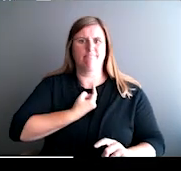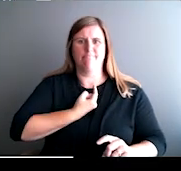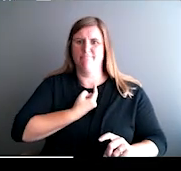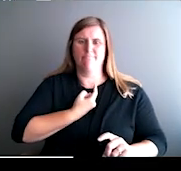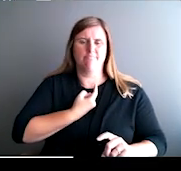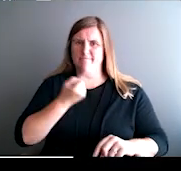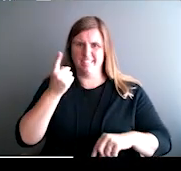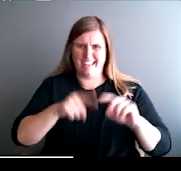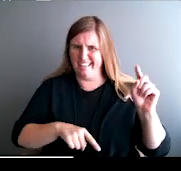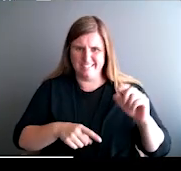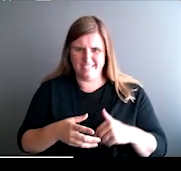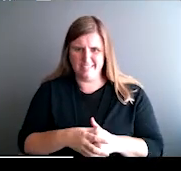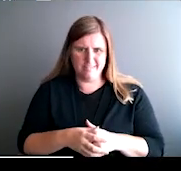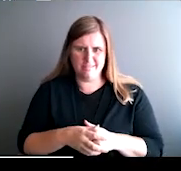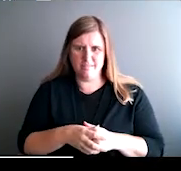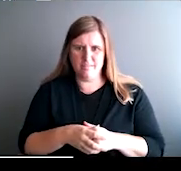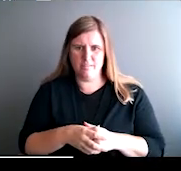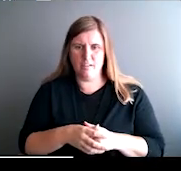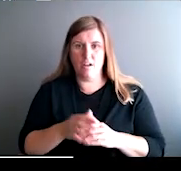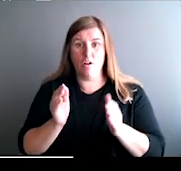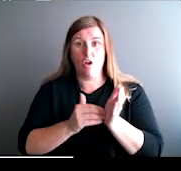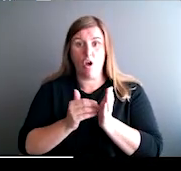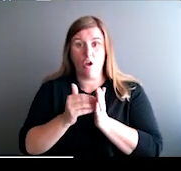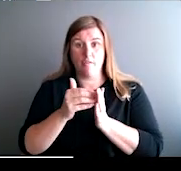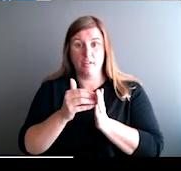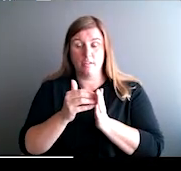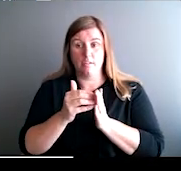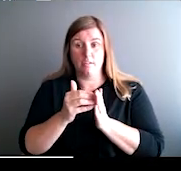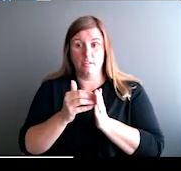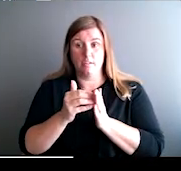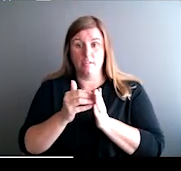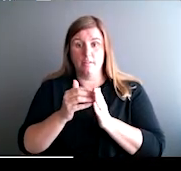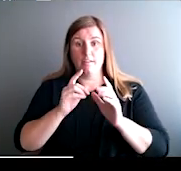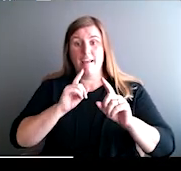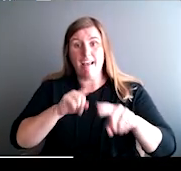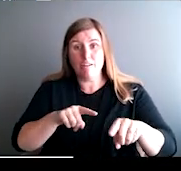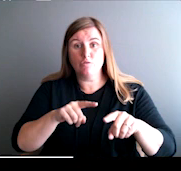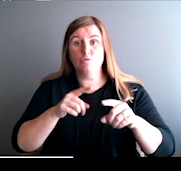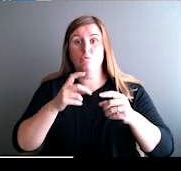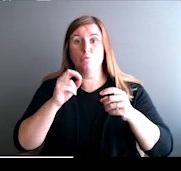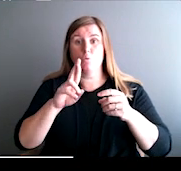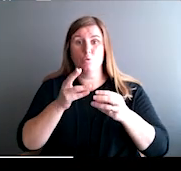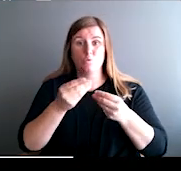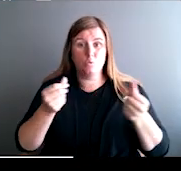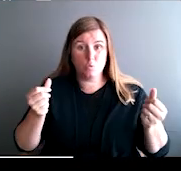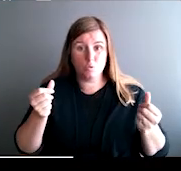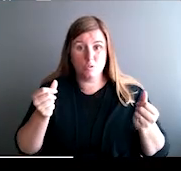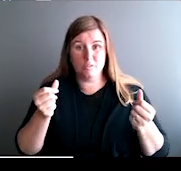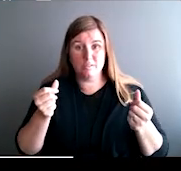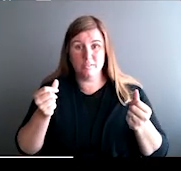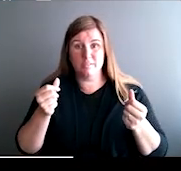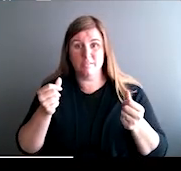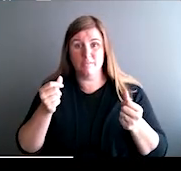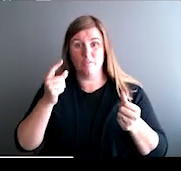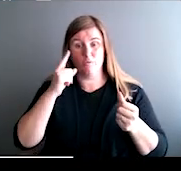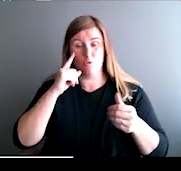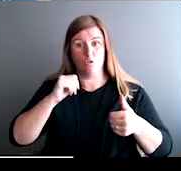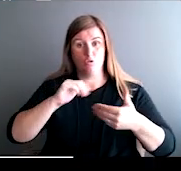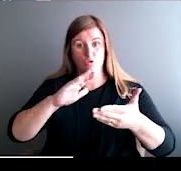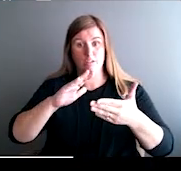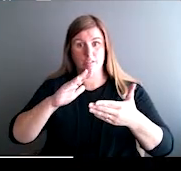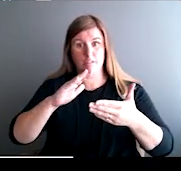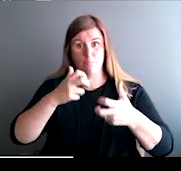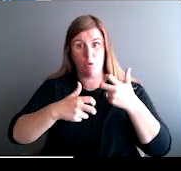say. And oftentimes, the answers or the solutions necessary to address